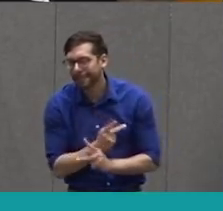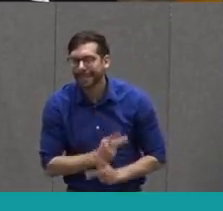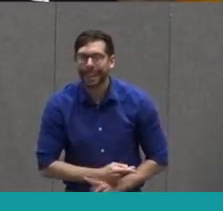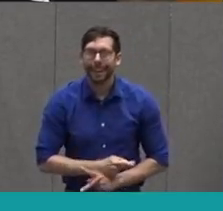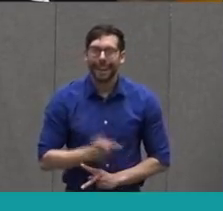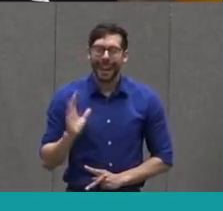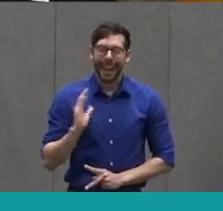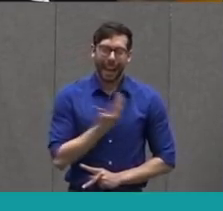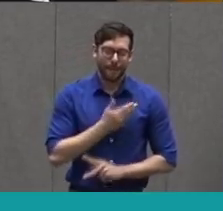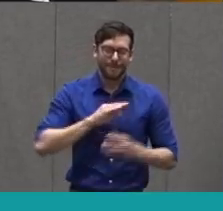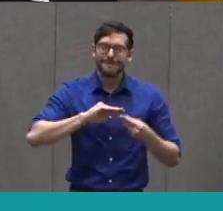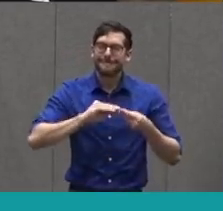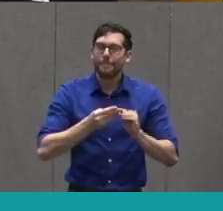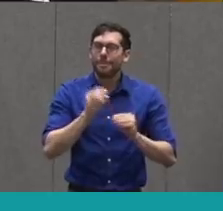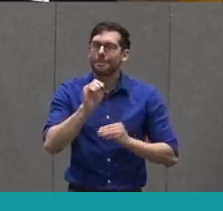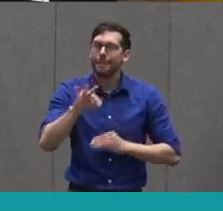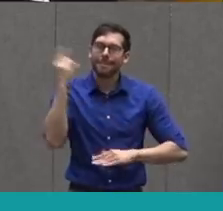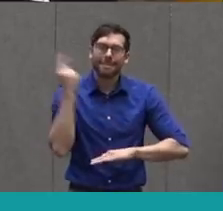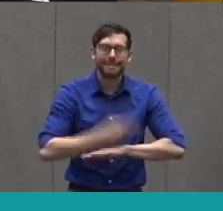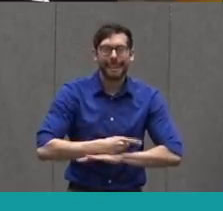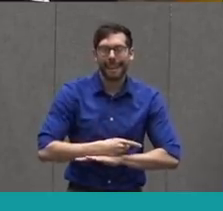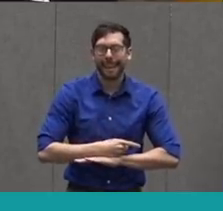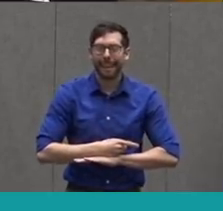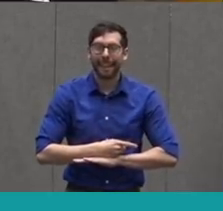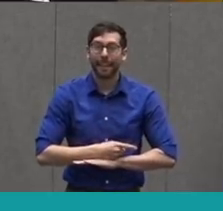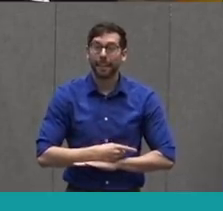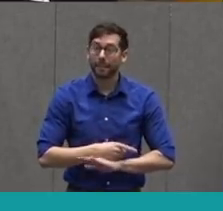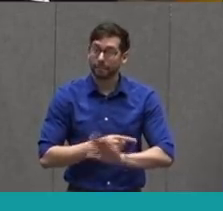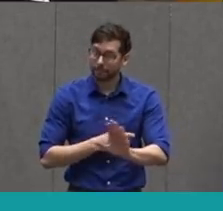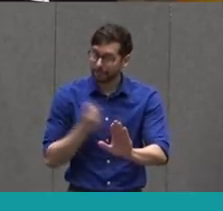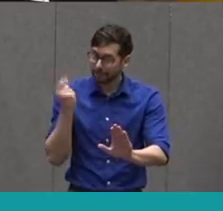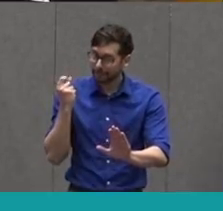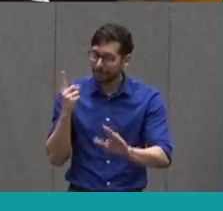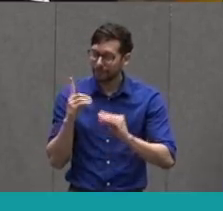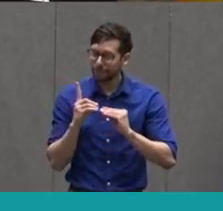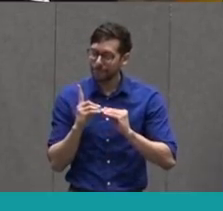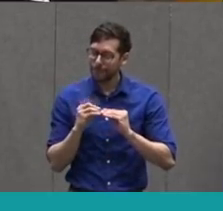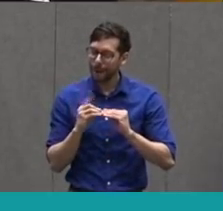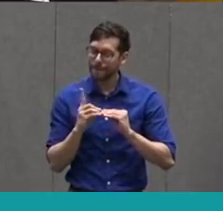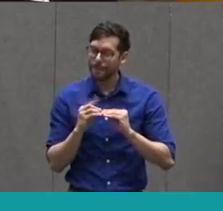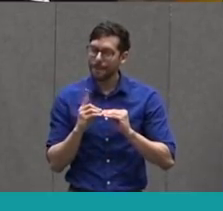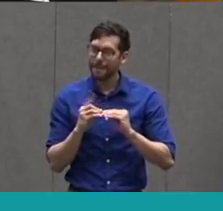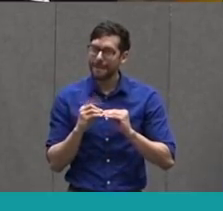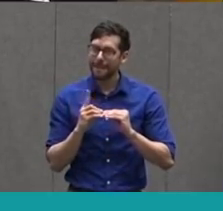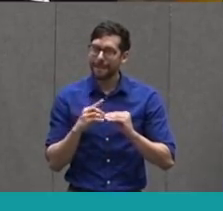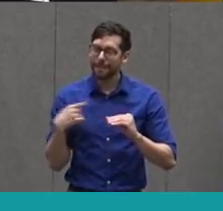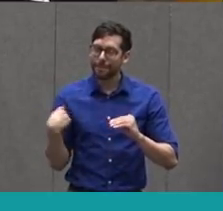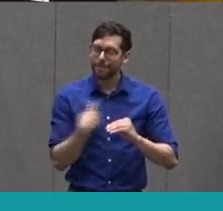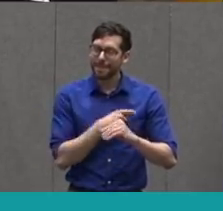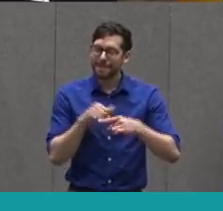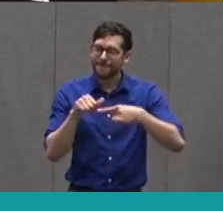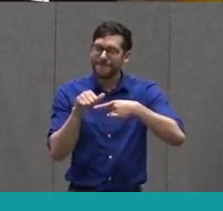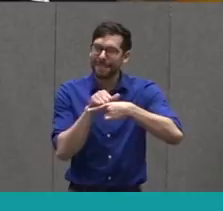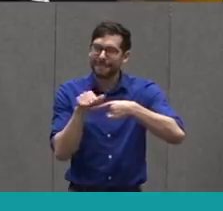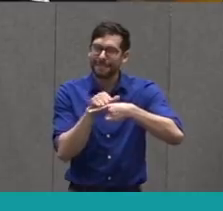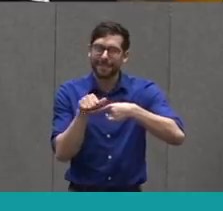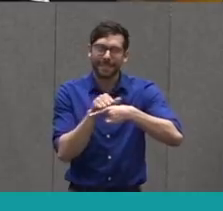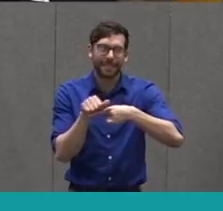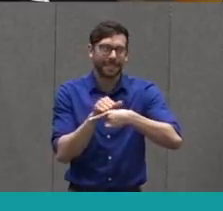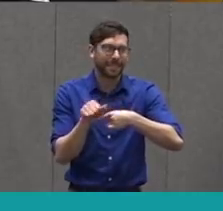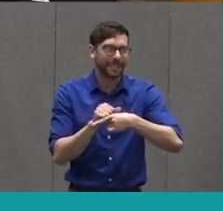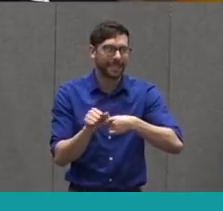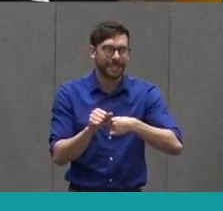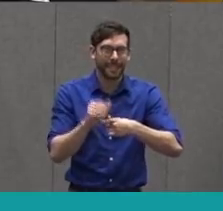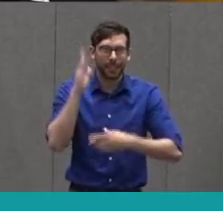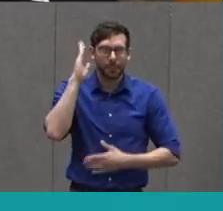and running through that routine. But we have one more thing that we're going to be working on, and we're going to go over here to